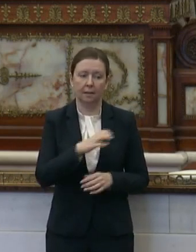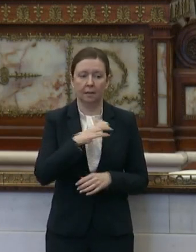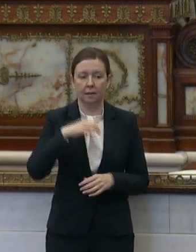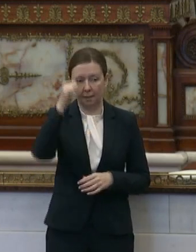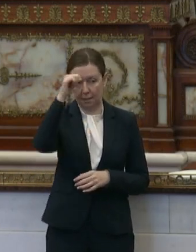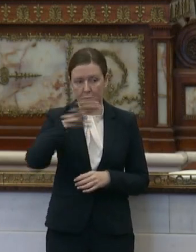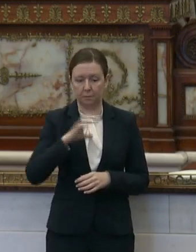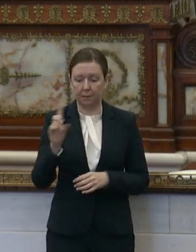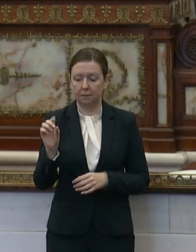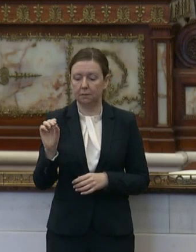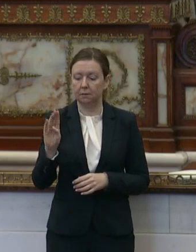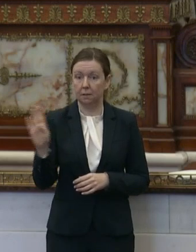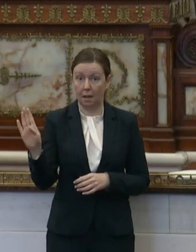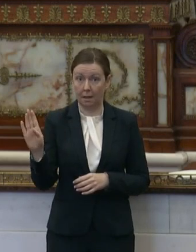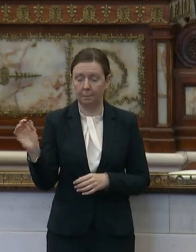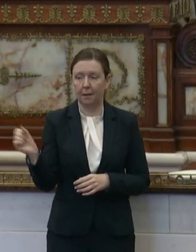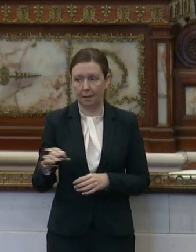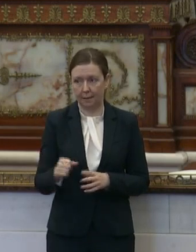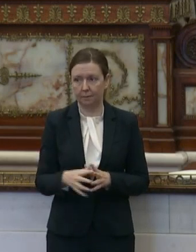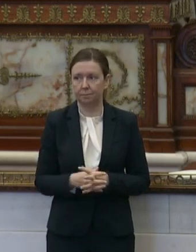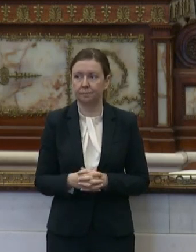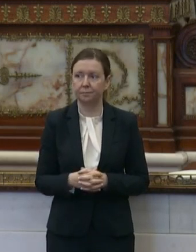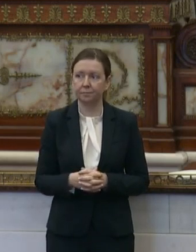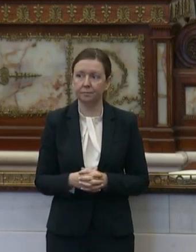Councilman Dom? Aye.